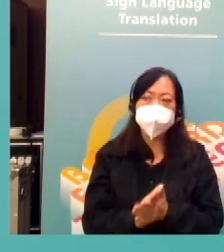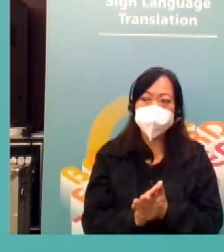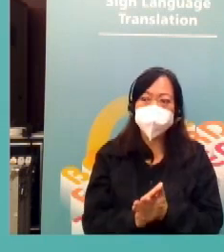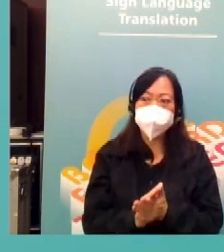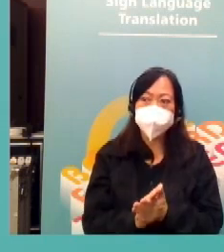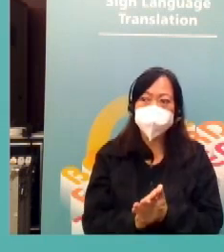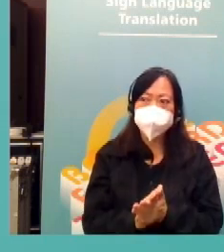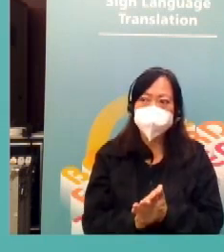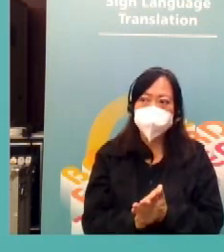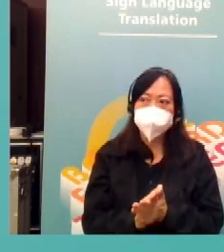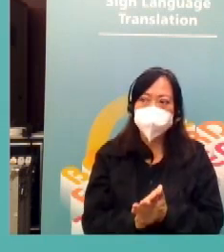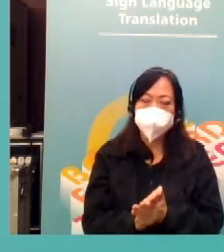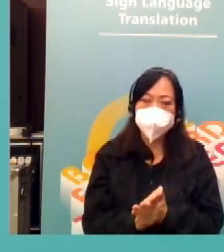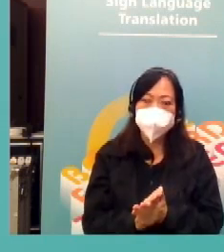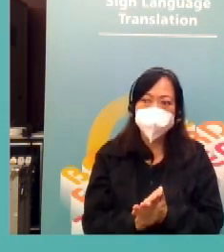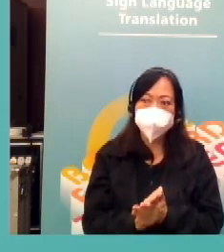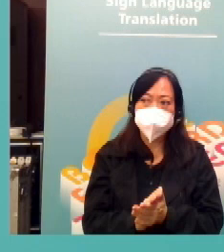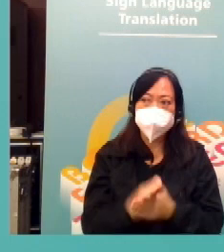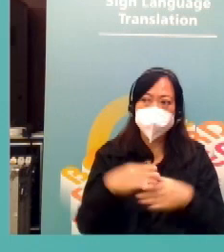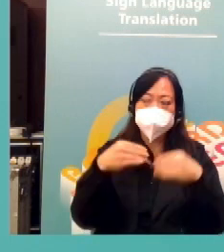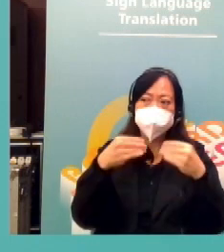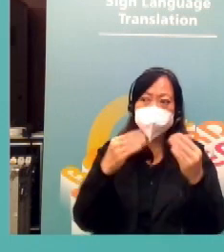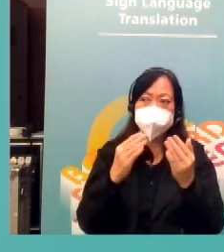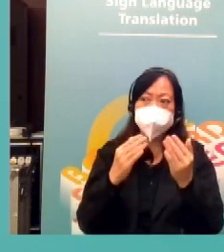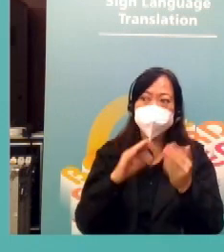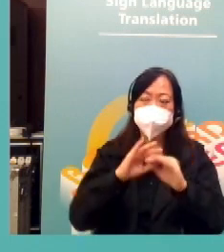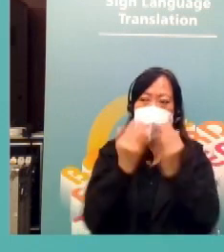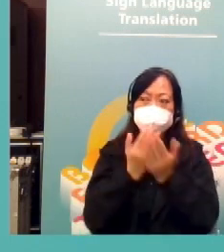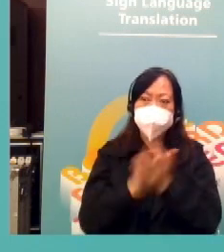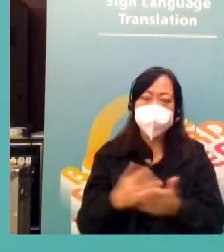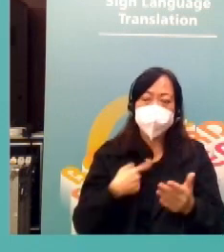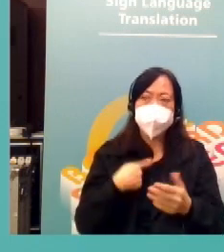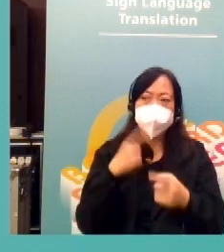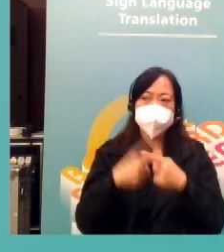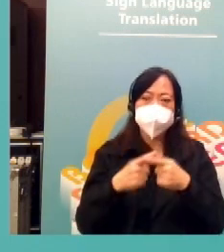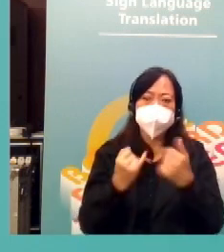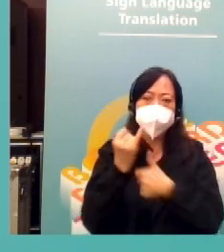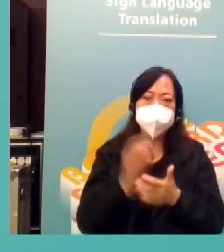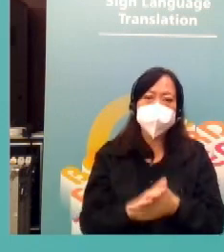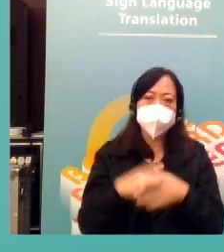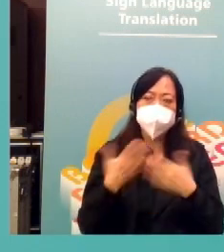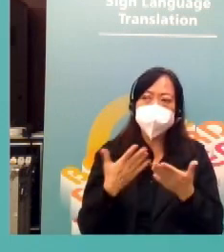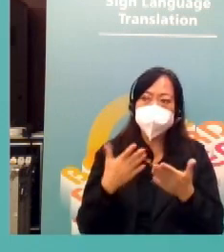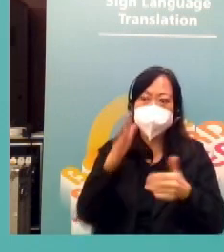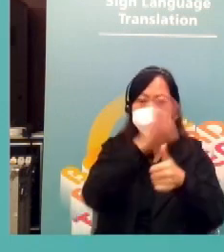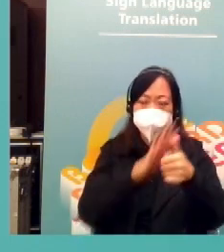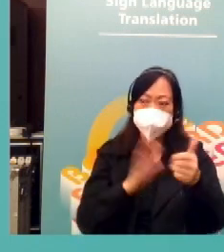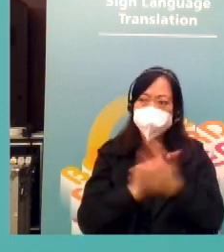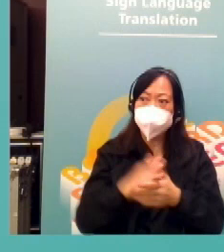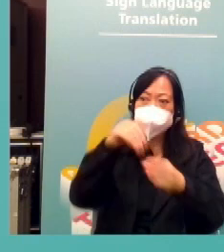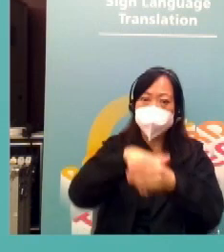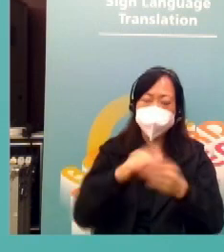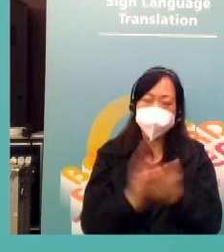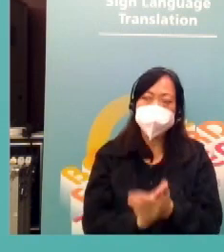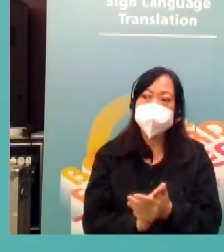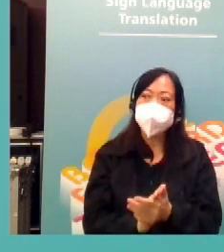I want to make sure that we actually practice what we preach, since we talk about impact investment and impact assessment, right? So I think there's a QR code that